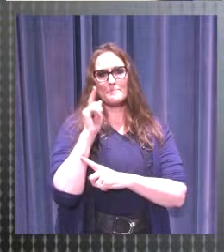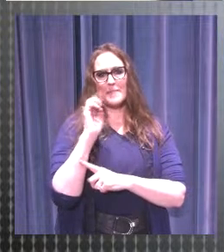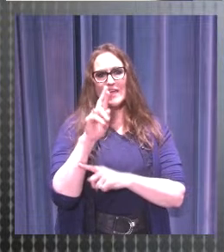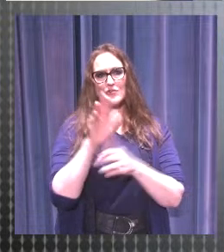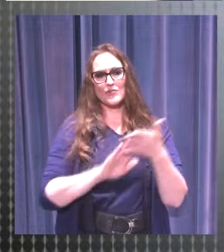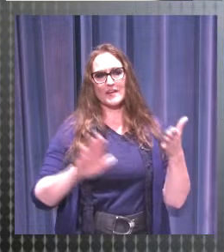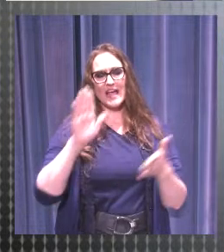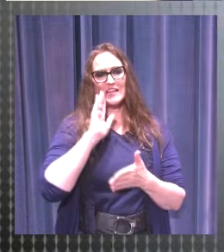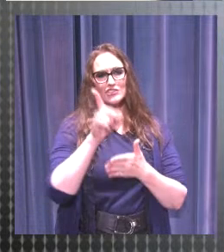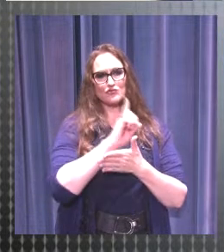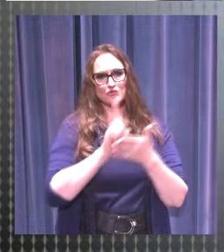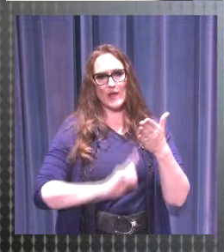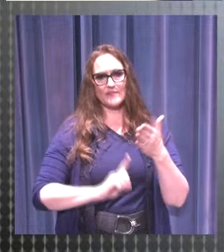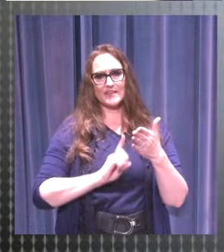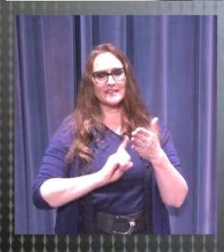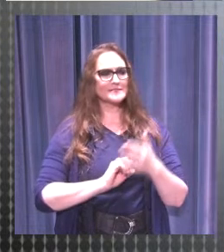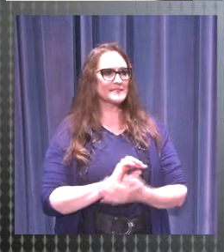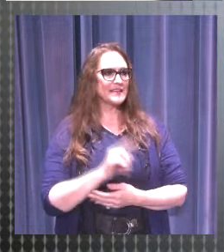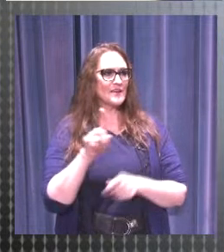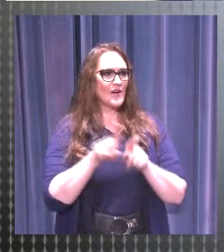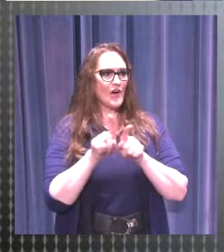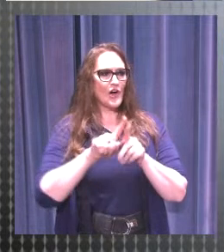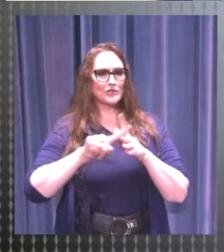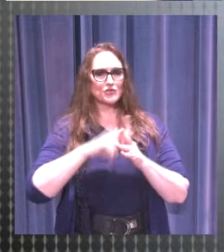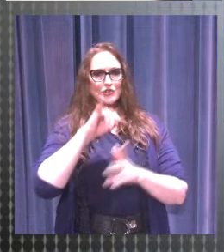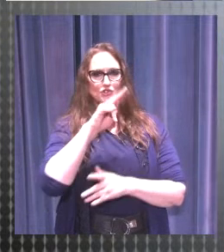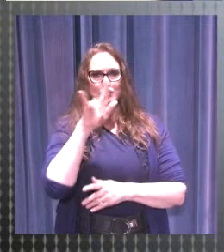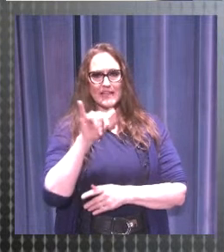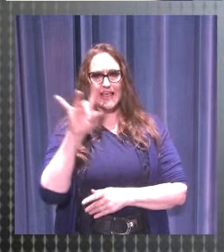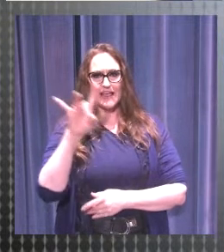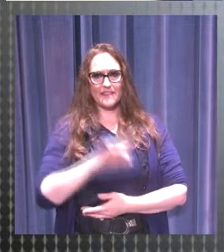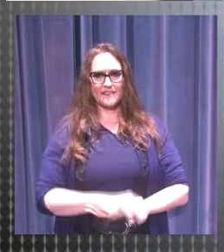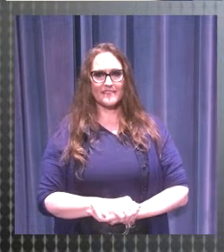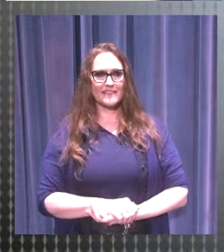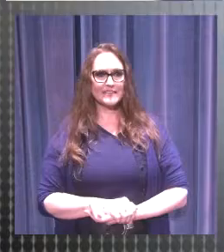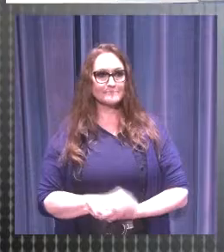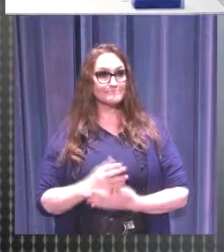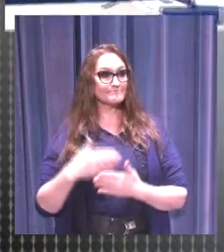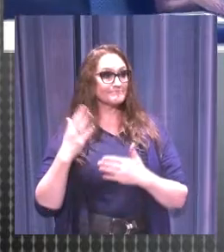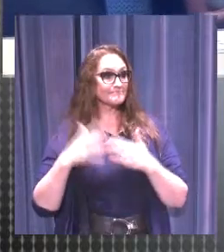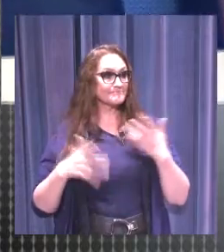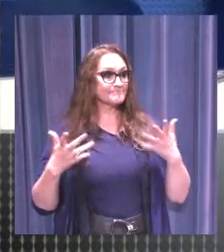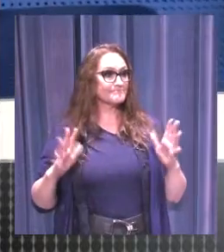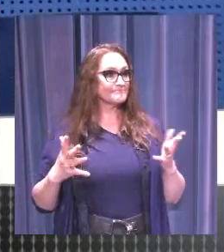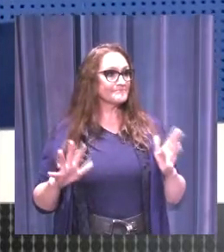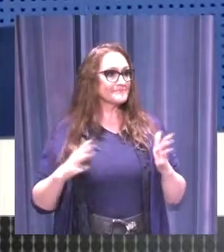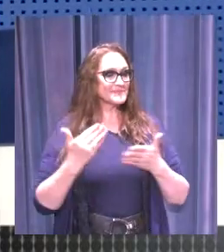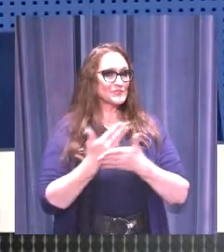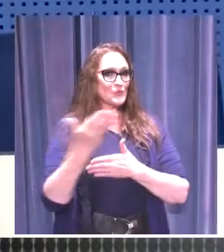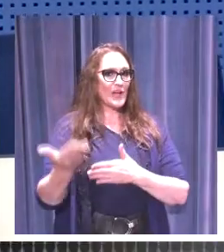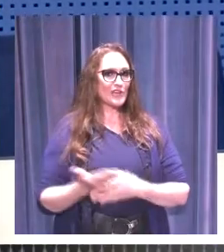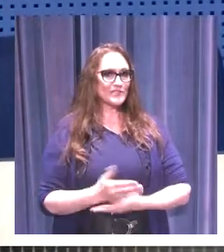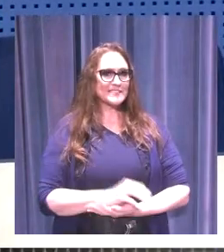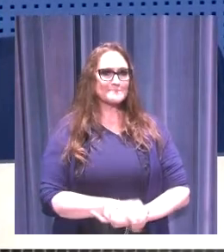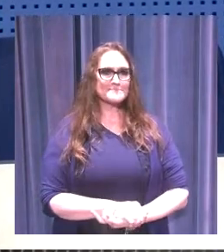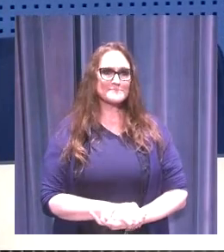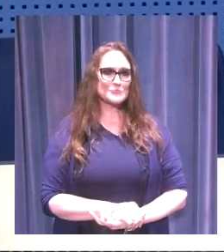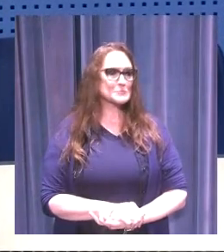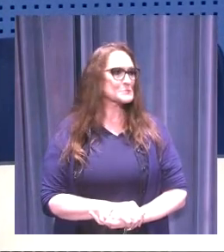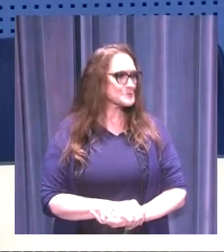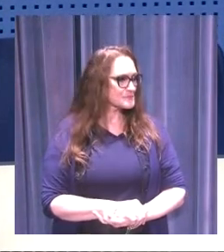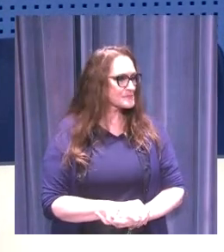in drafting and design, and he also started July 8th. And that concludes the new hires. Is